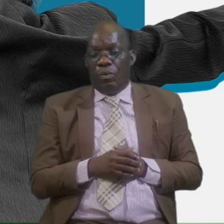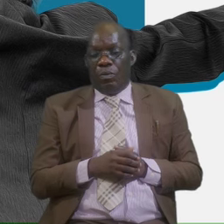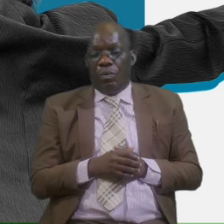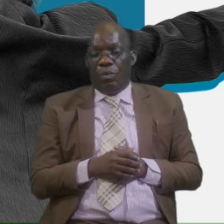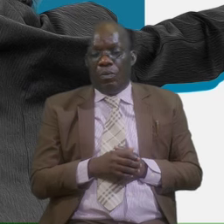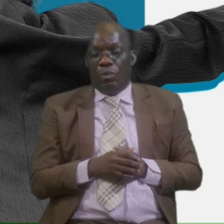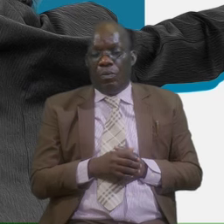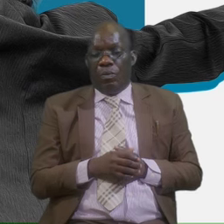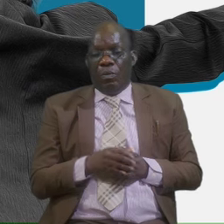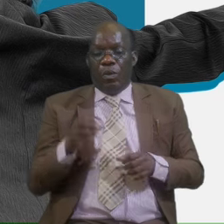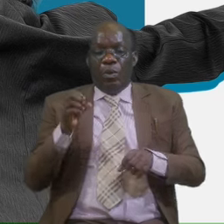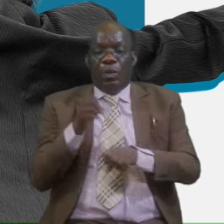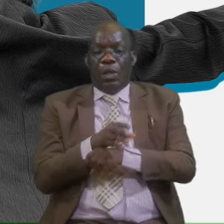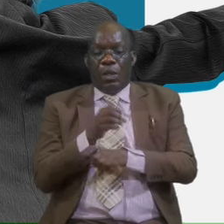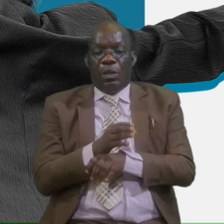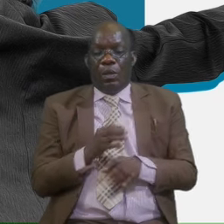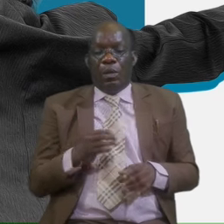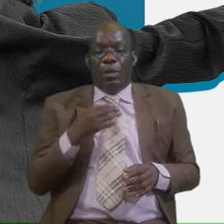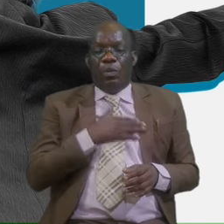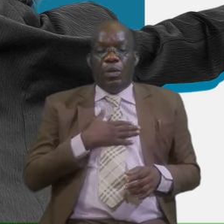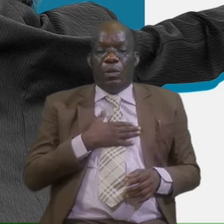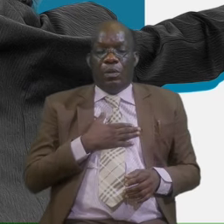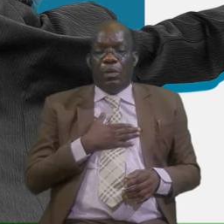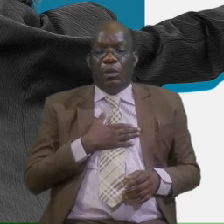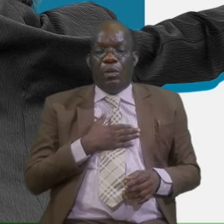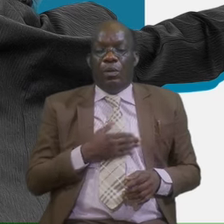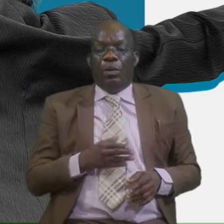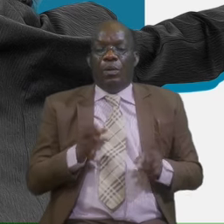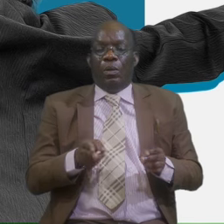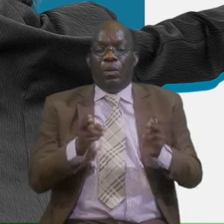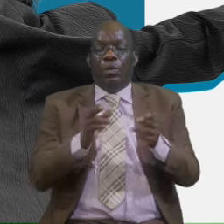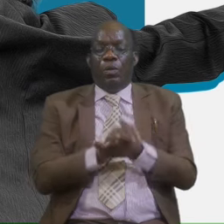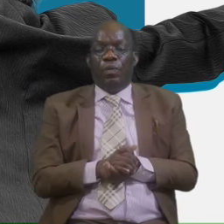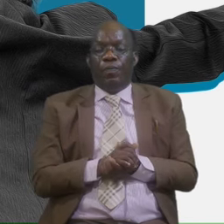can you please be fast?